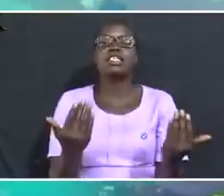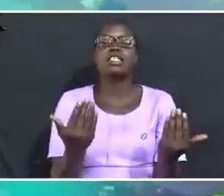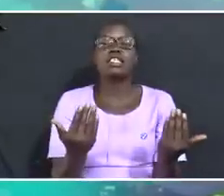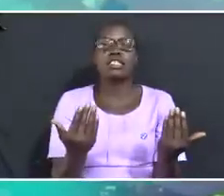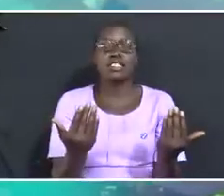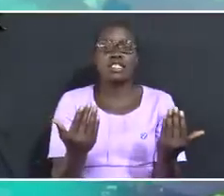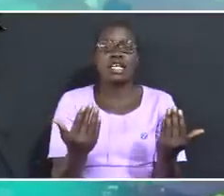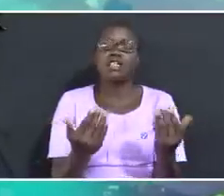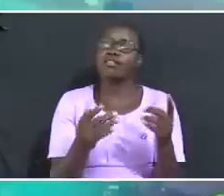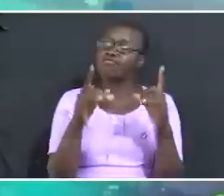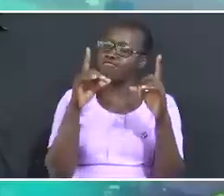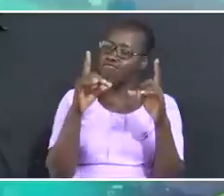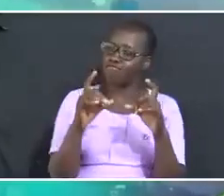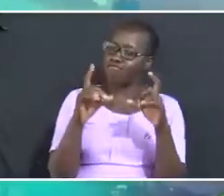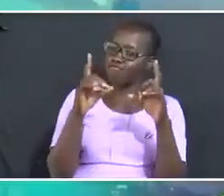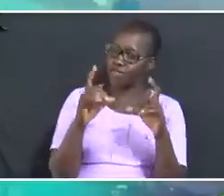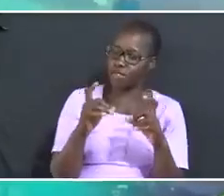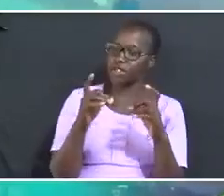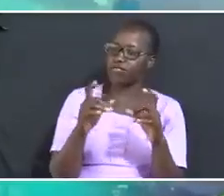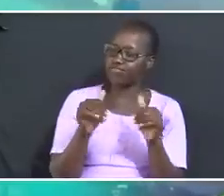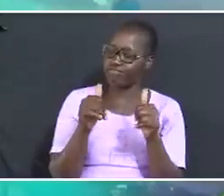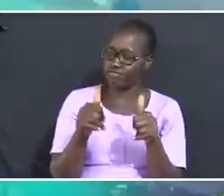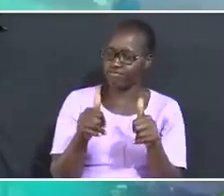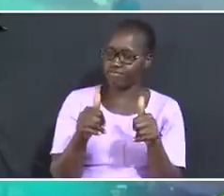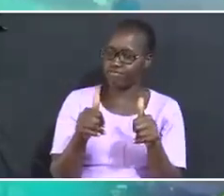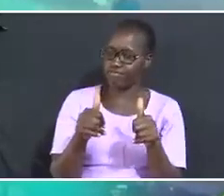that picture.